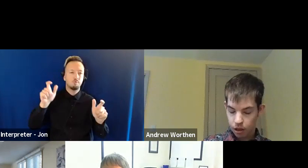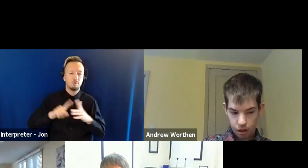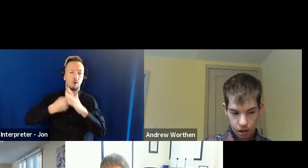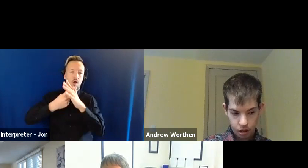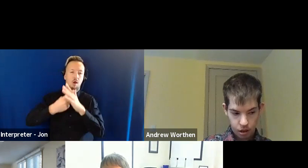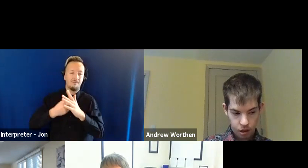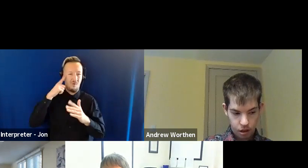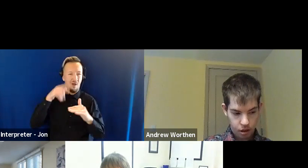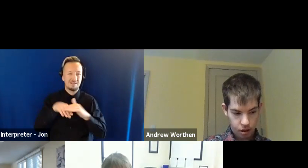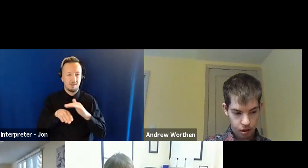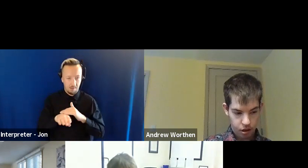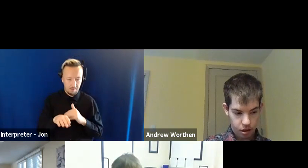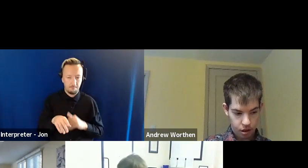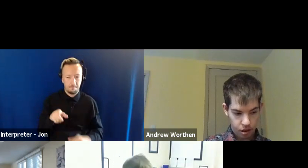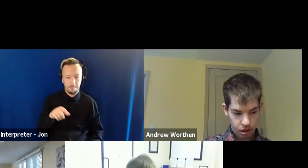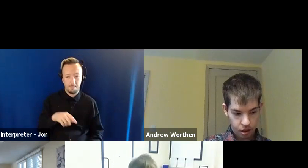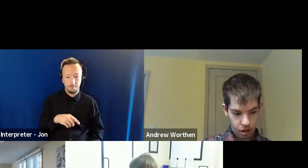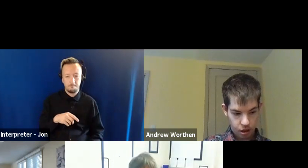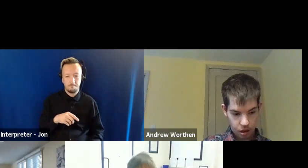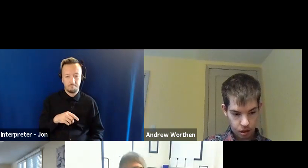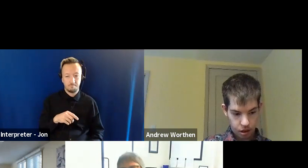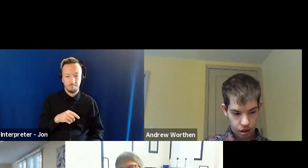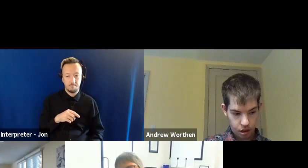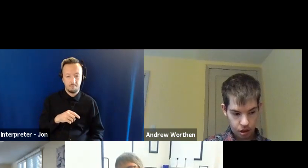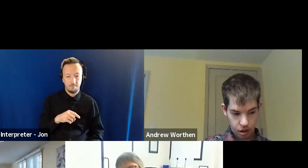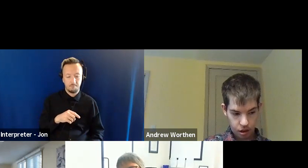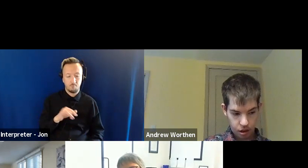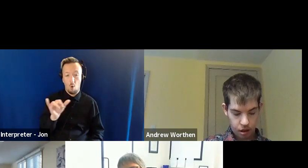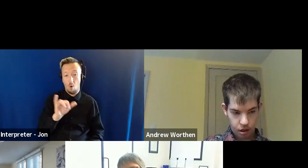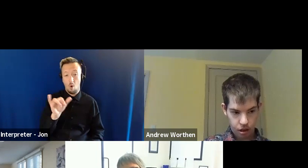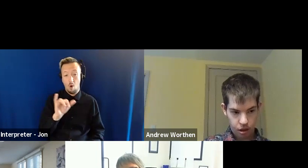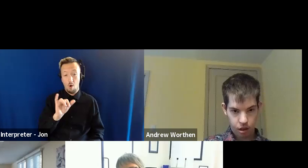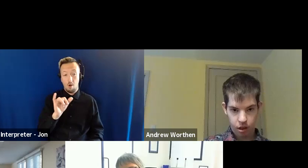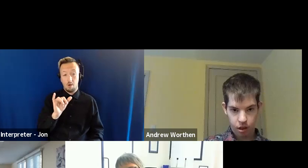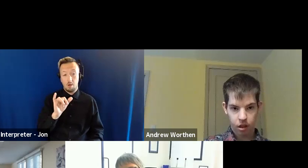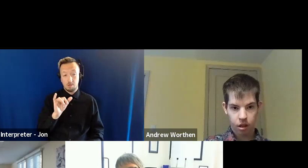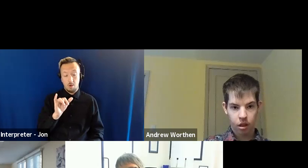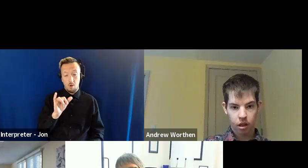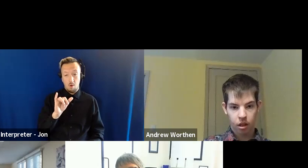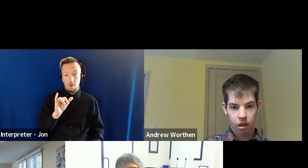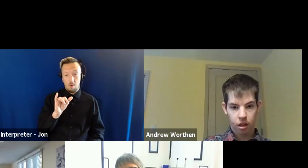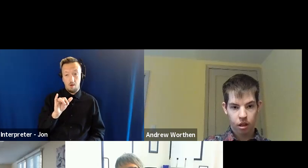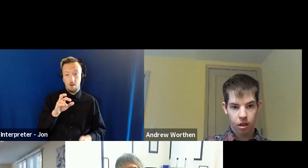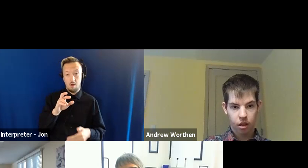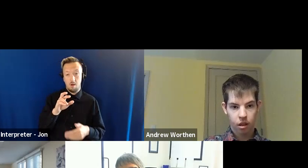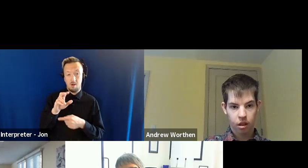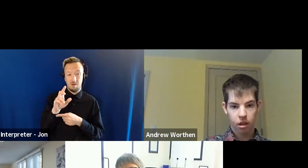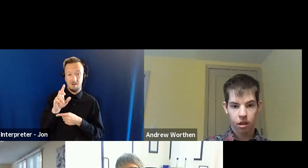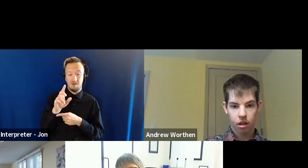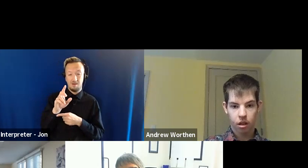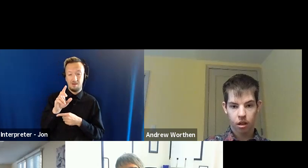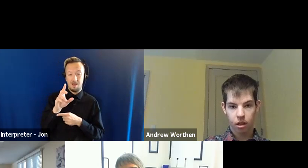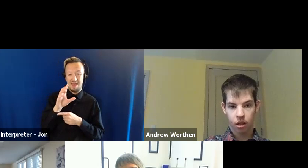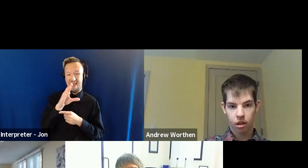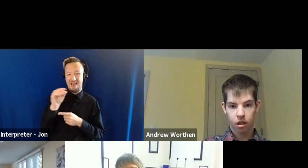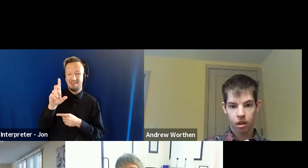got to go back to him on that one. We also, in the result of the deinstitutionalization